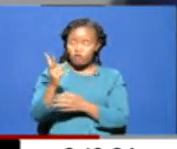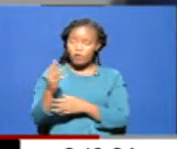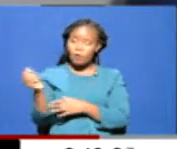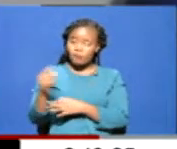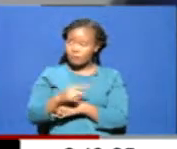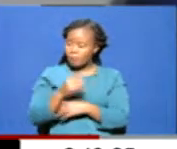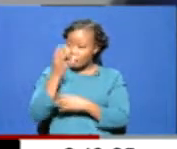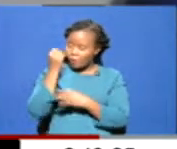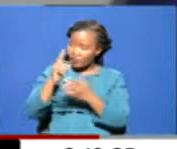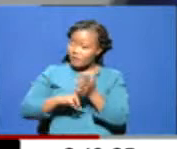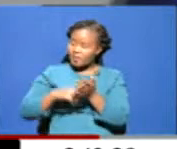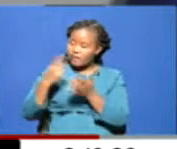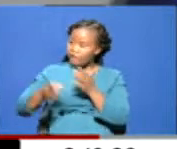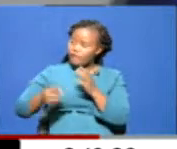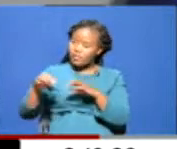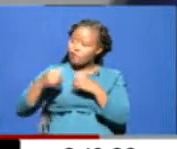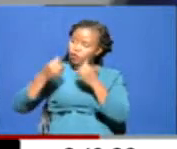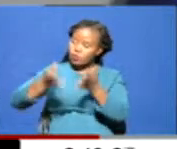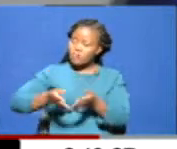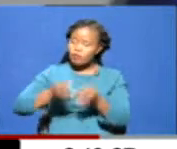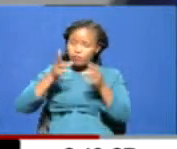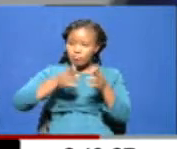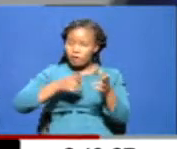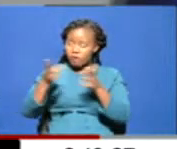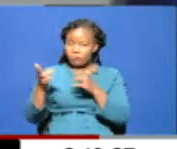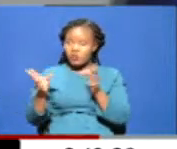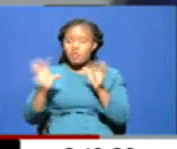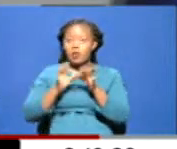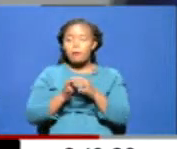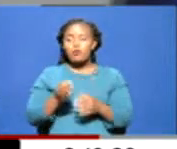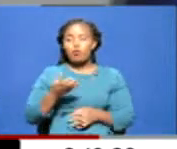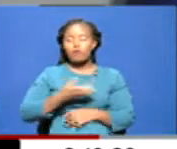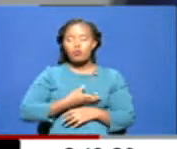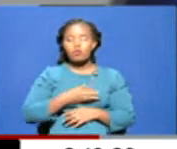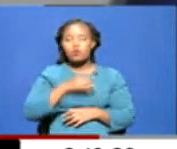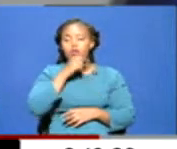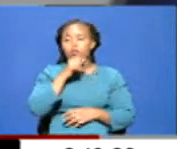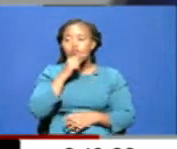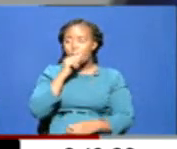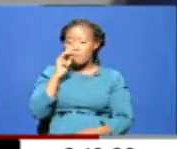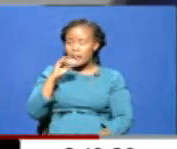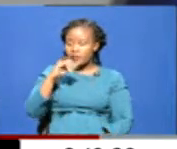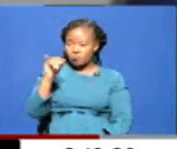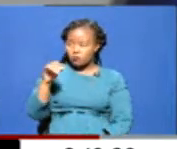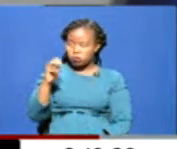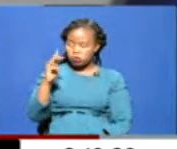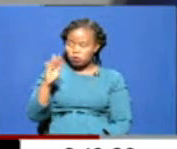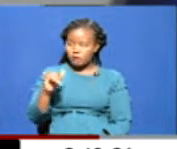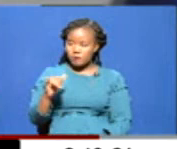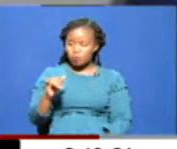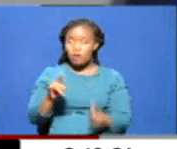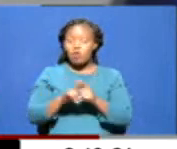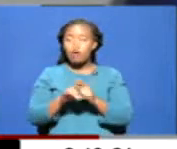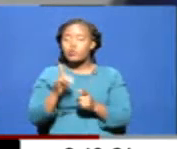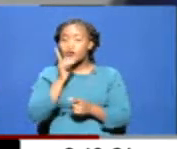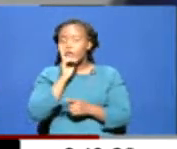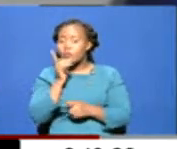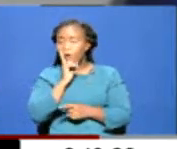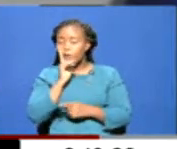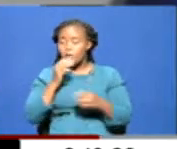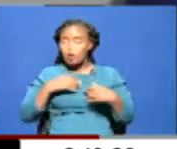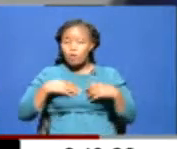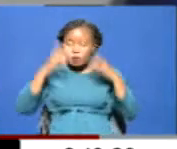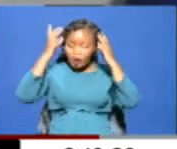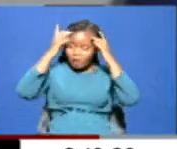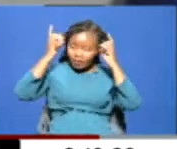to surrender firearms that belonged to business Jimmy Wanjigi, as we reported. Meanwhile, the court will on Tuesday make a ruling on whether